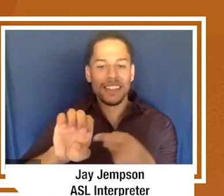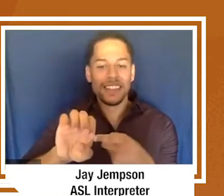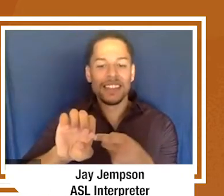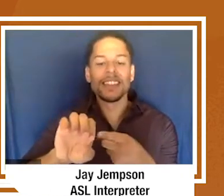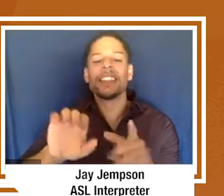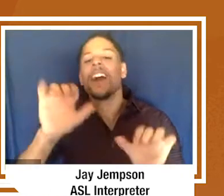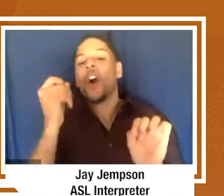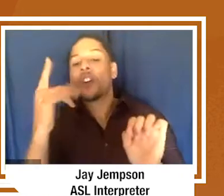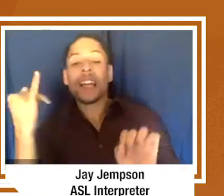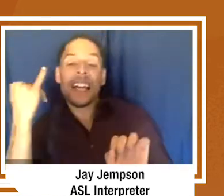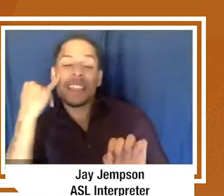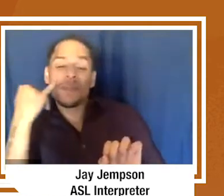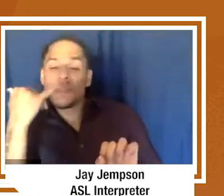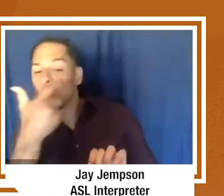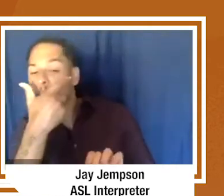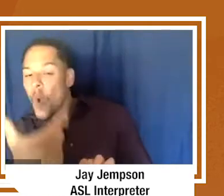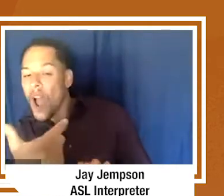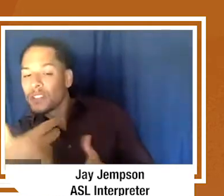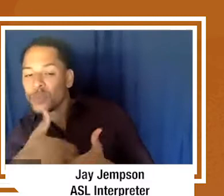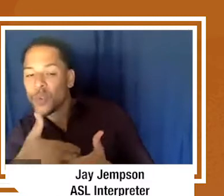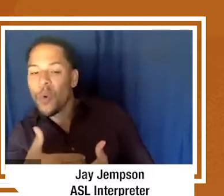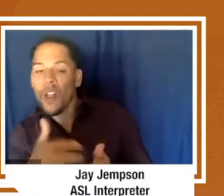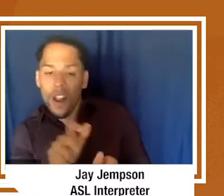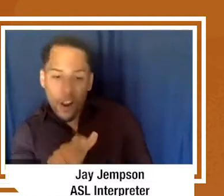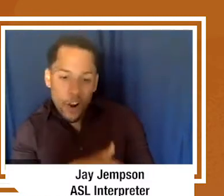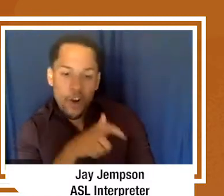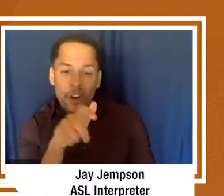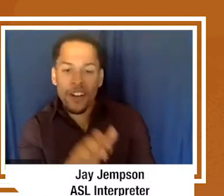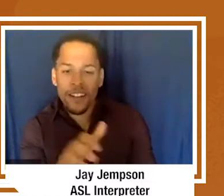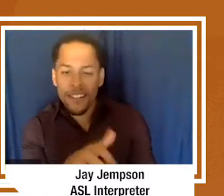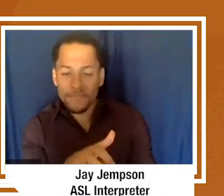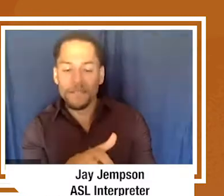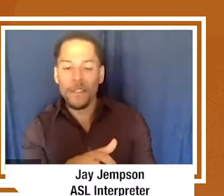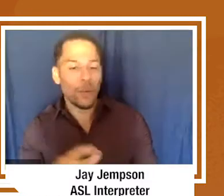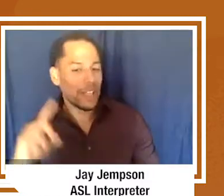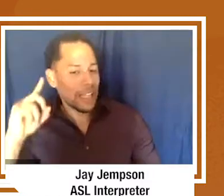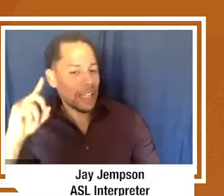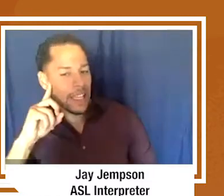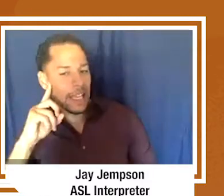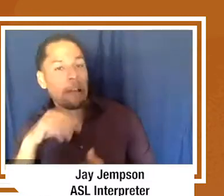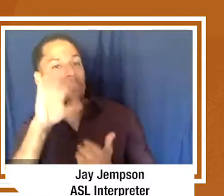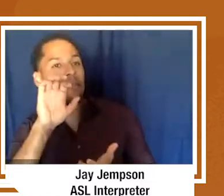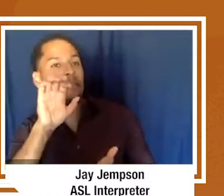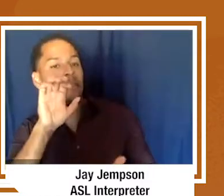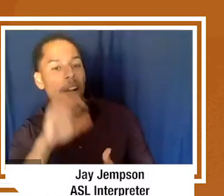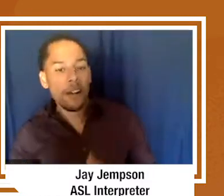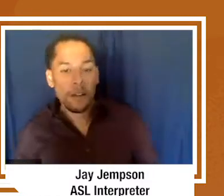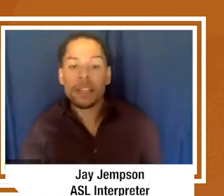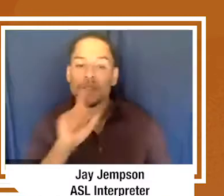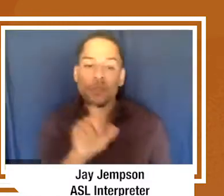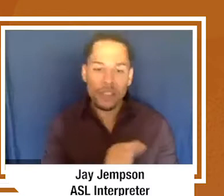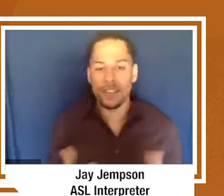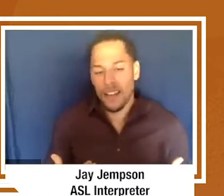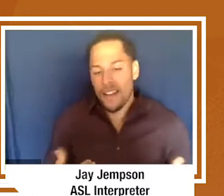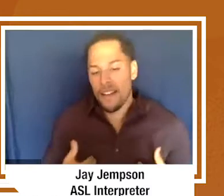enough, you'll hear Pepper in the background. That's right. But I do have two. I have an older brother and a younger brother. One is in